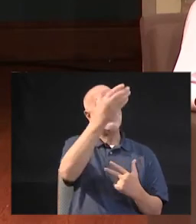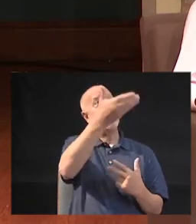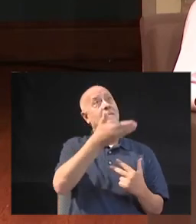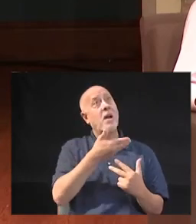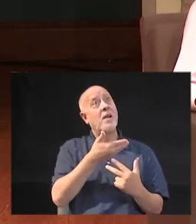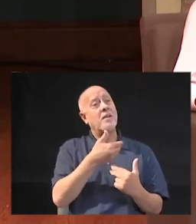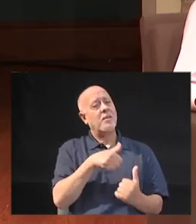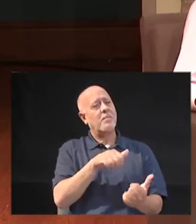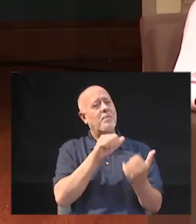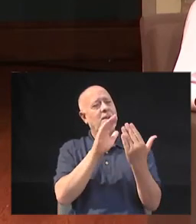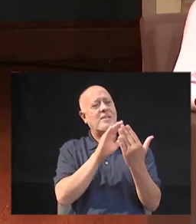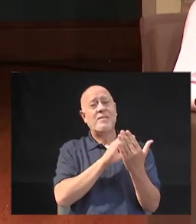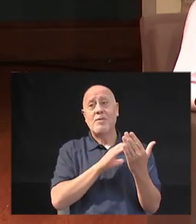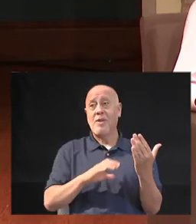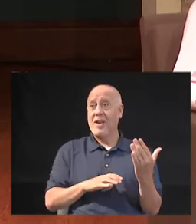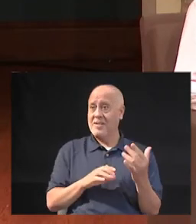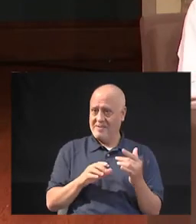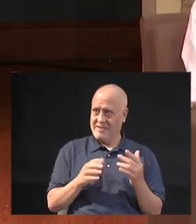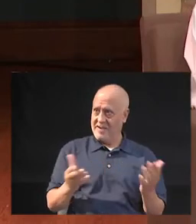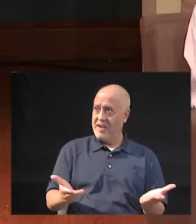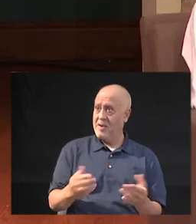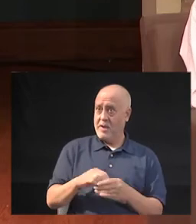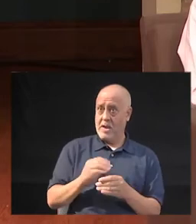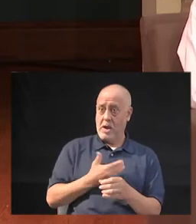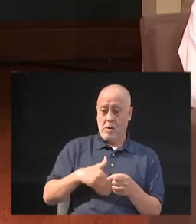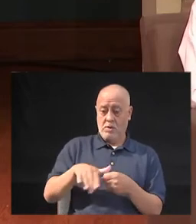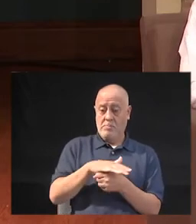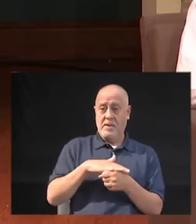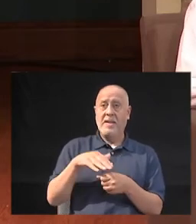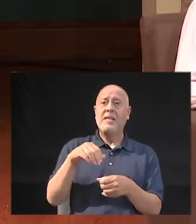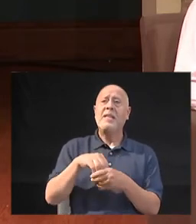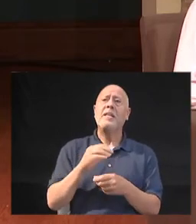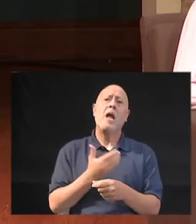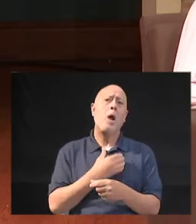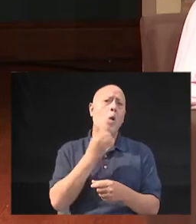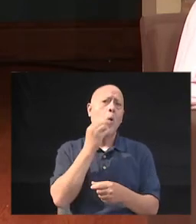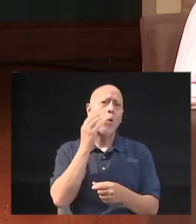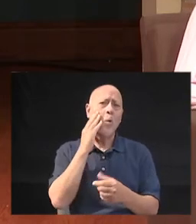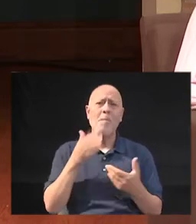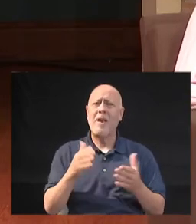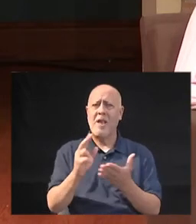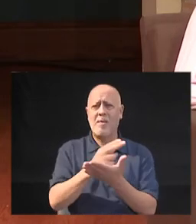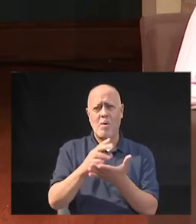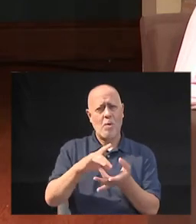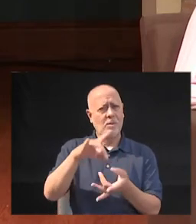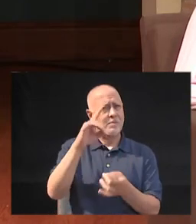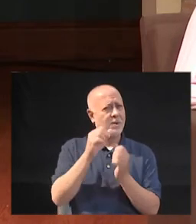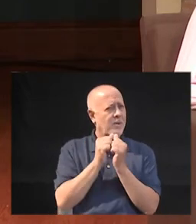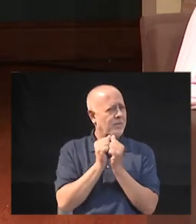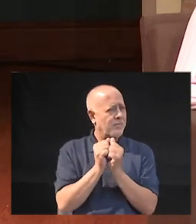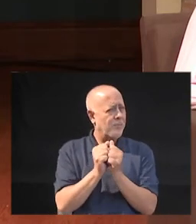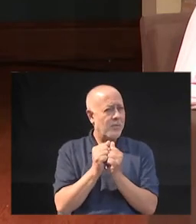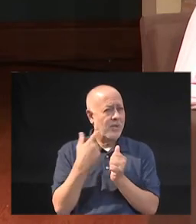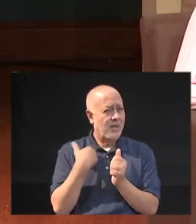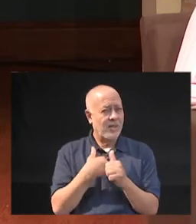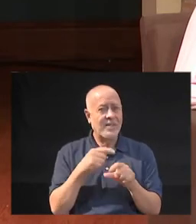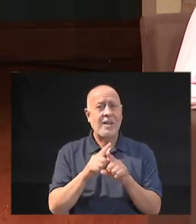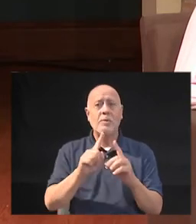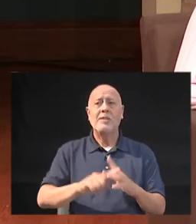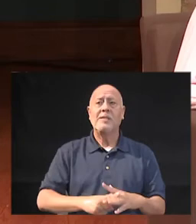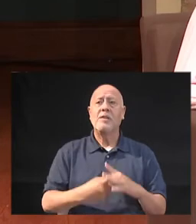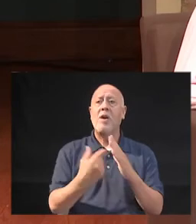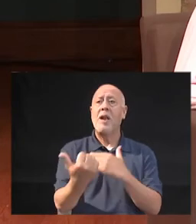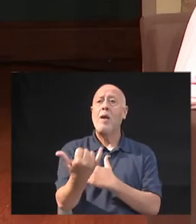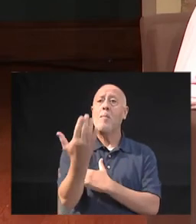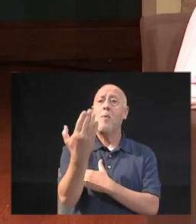Christ here into this space and into our homes. May the Holy Spirit be present with us as we begin this morning